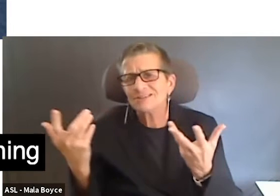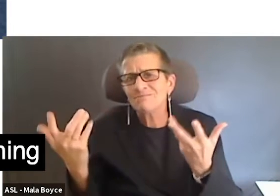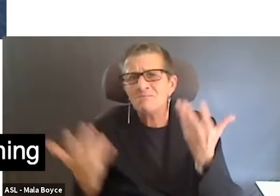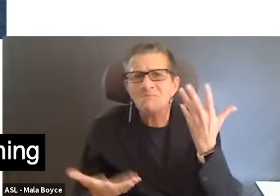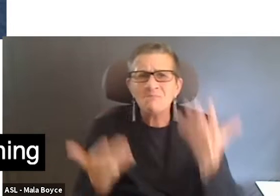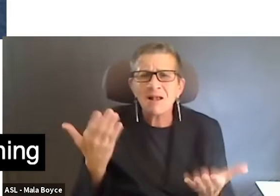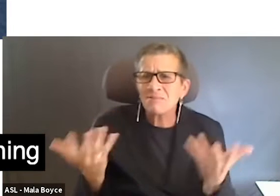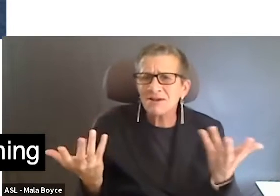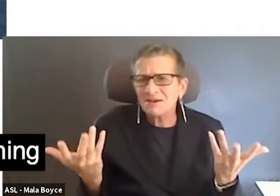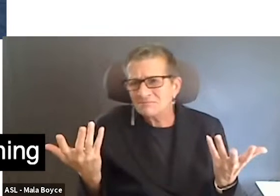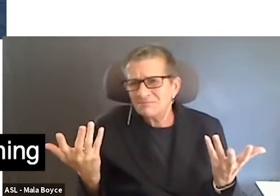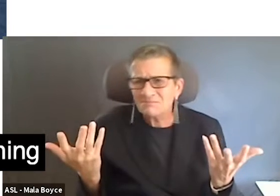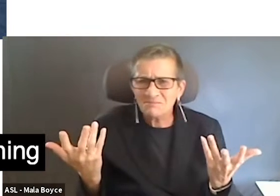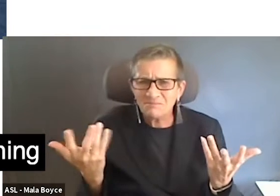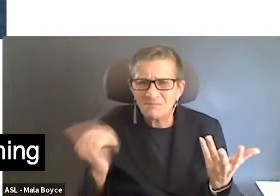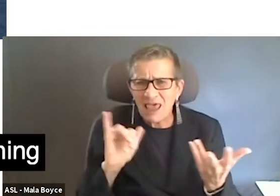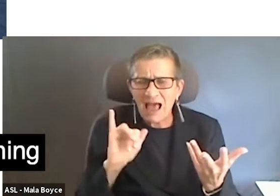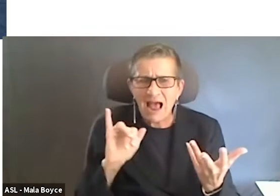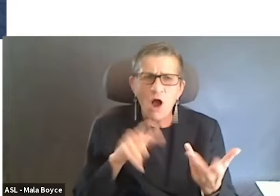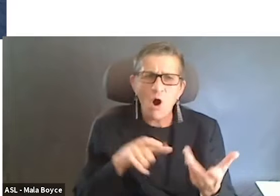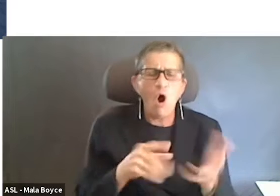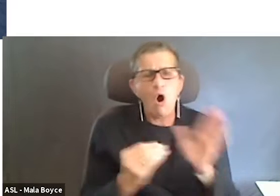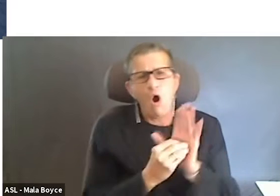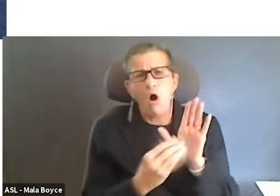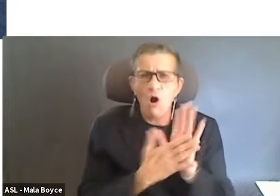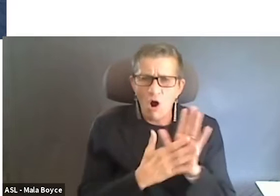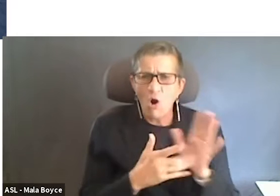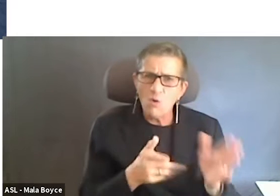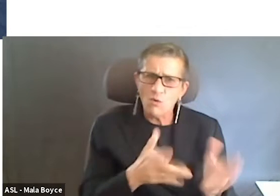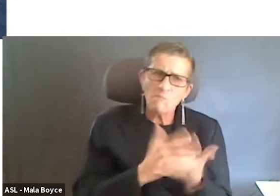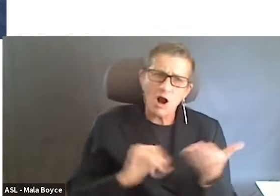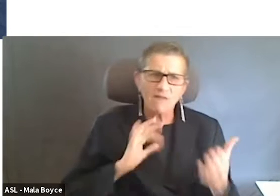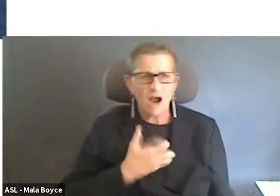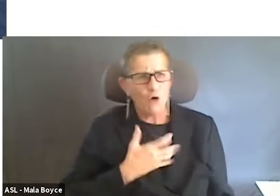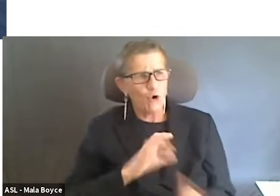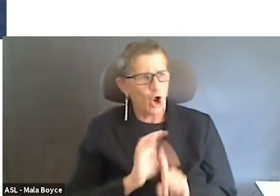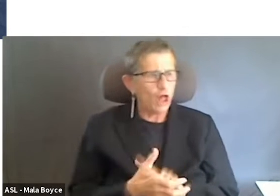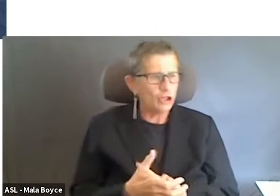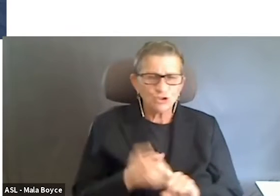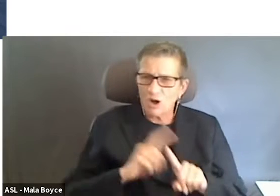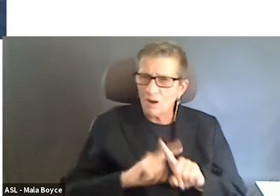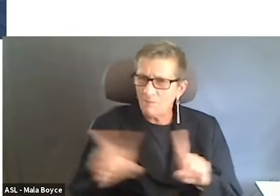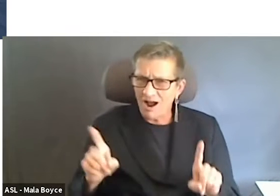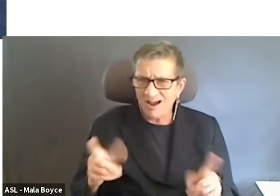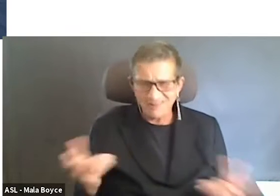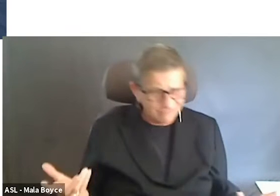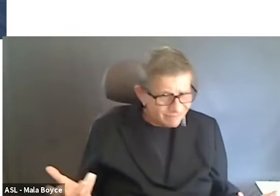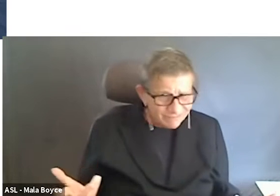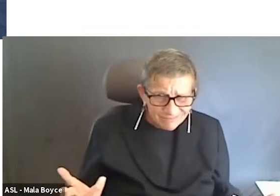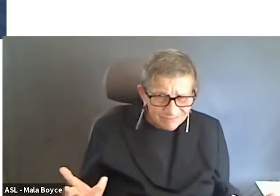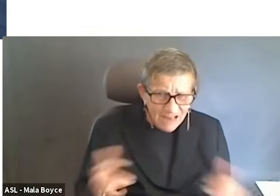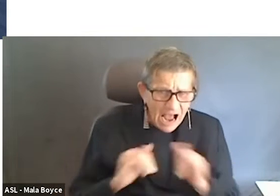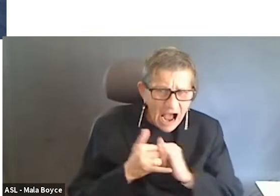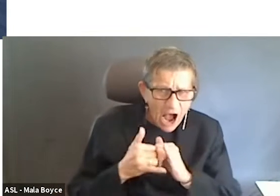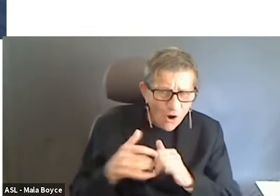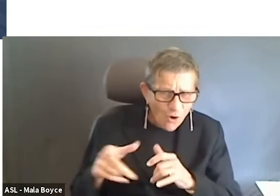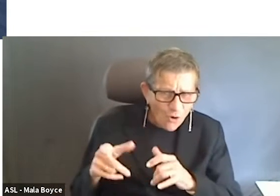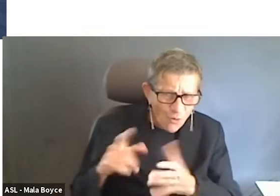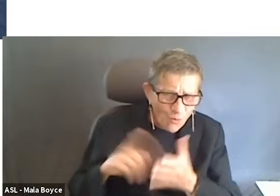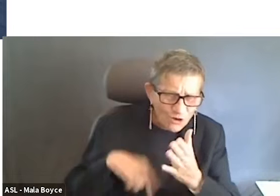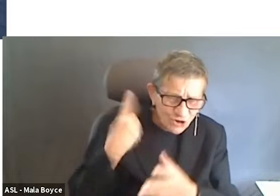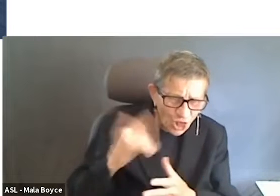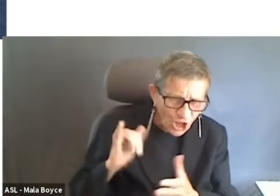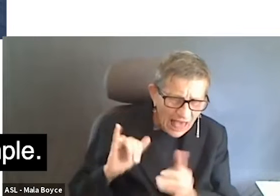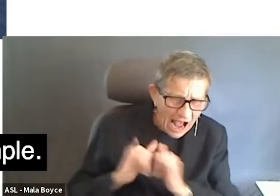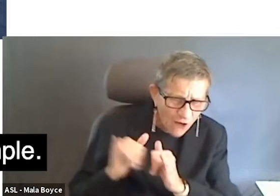put foreground as this is something that is part of our culture, but there's always the question of how does that live out? So an